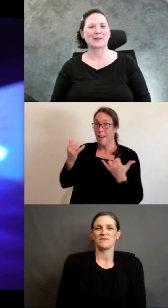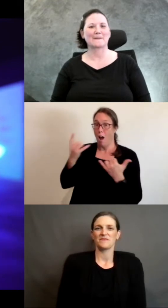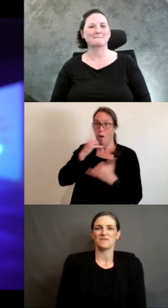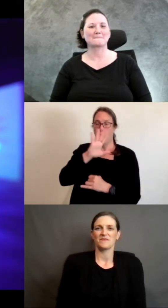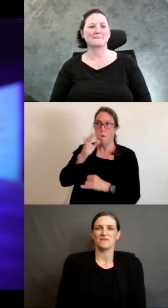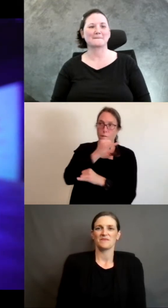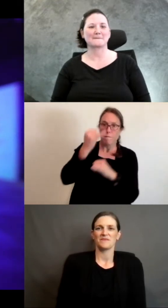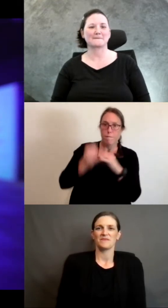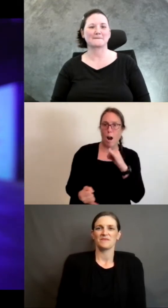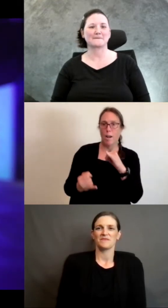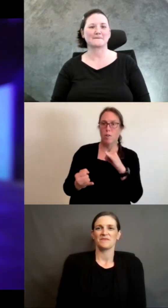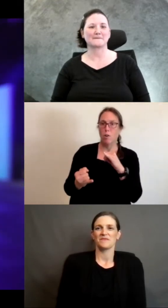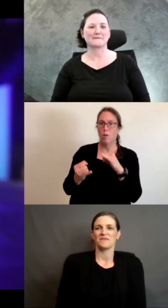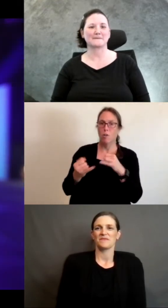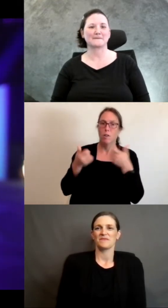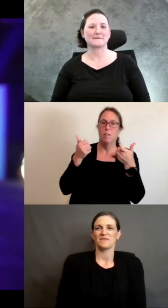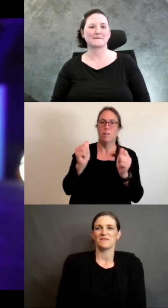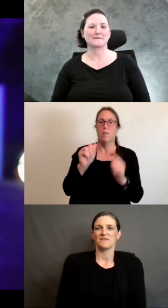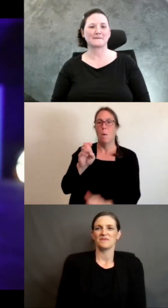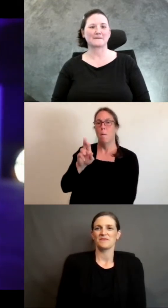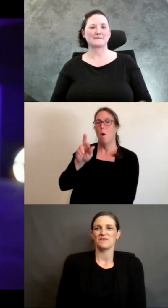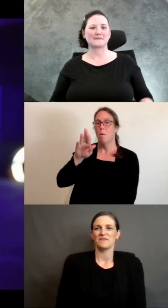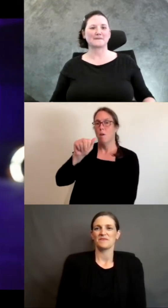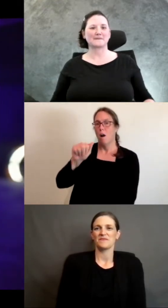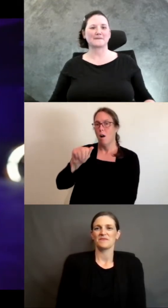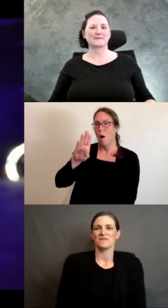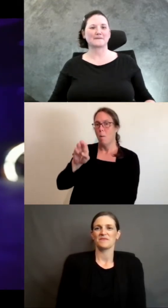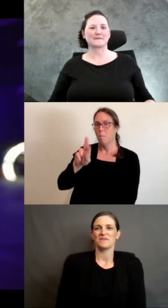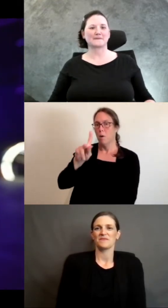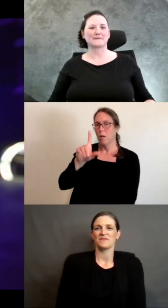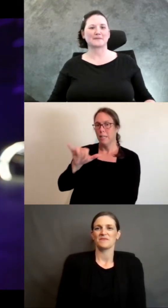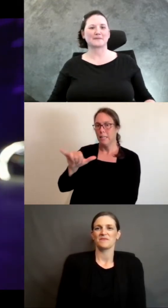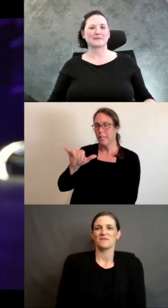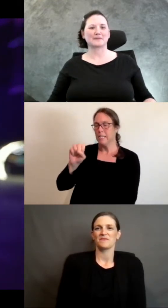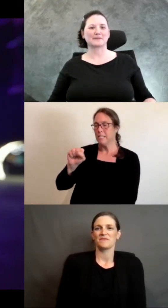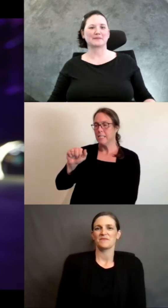Barbara Berkeley Sanchazna.